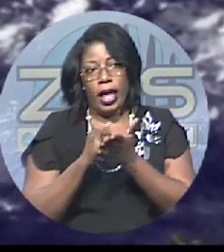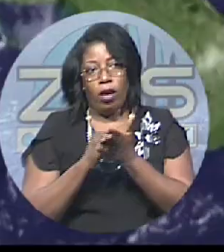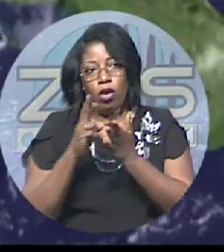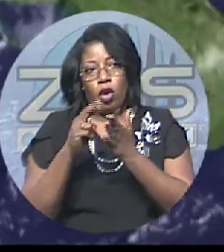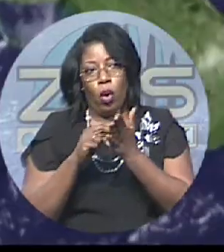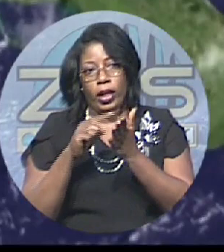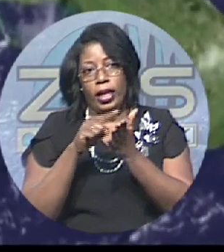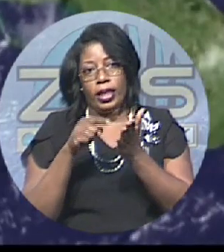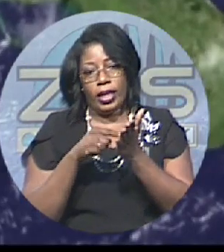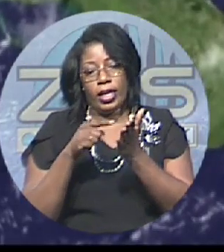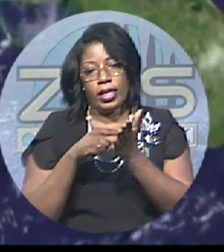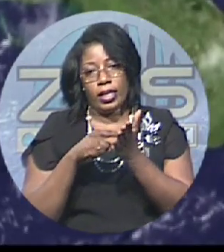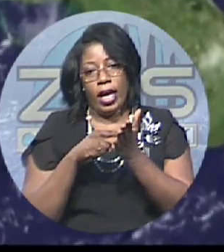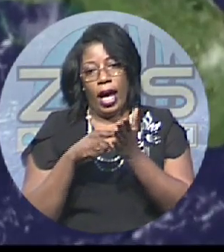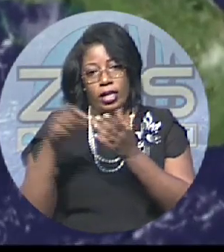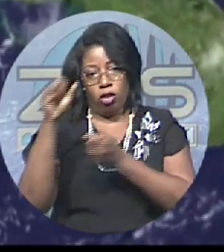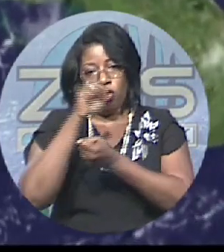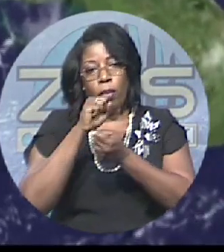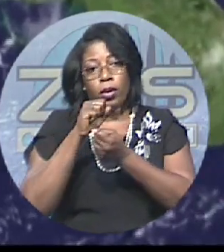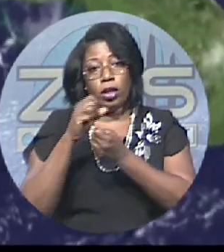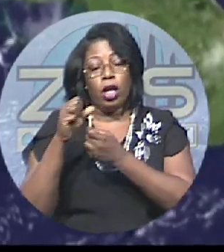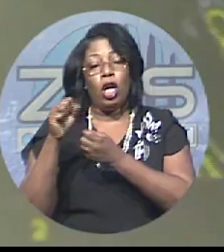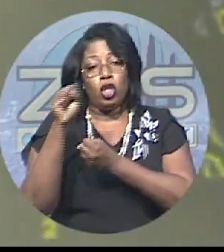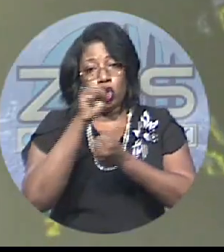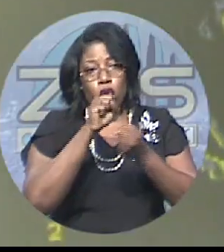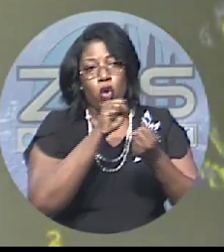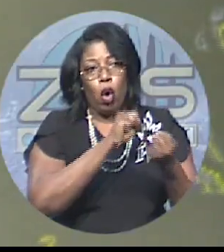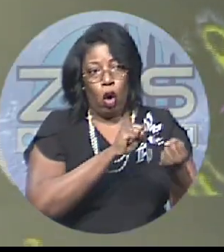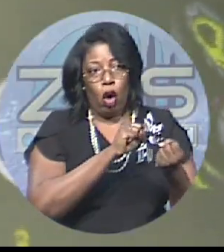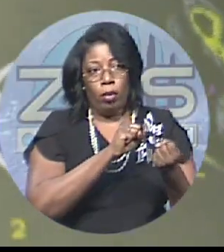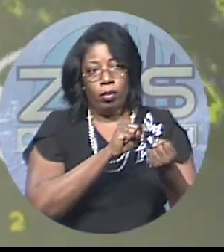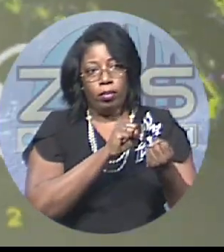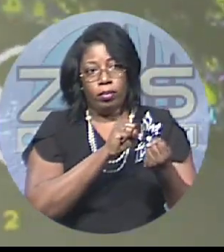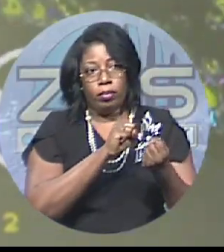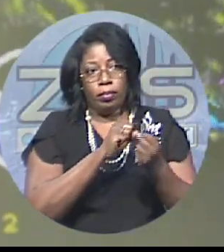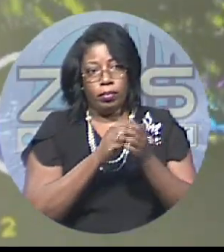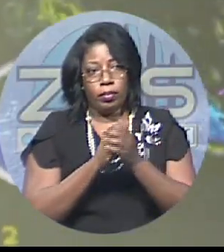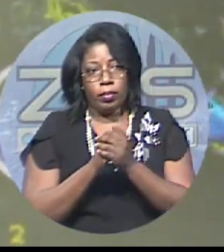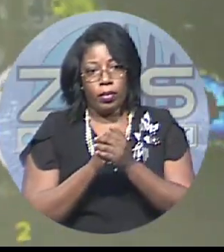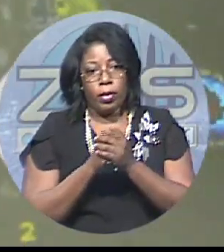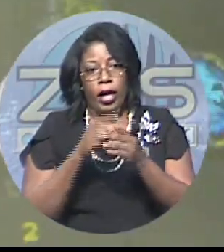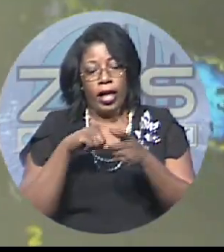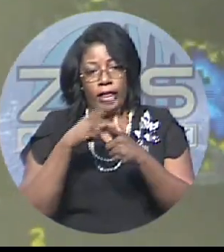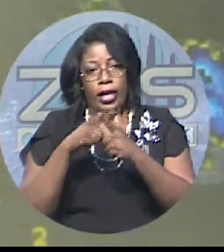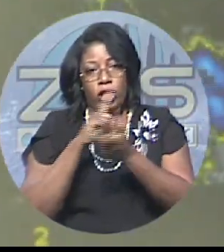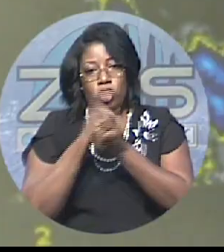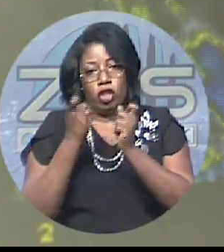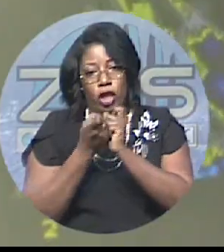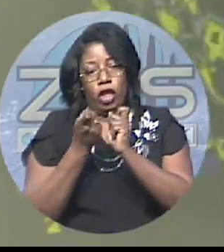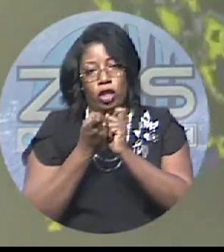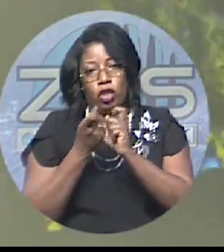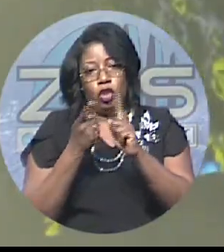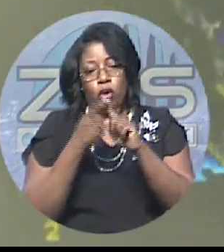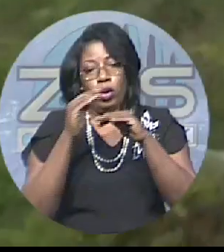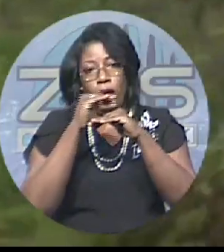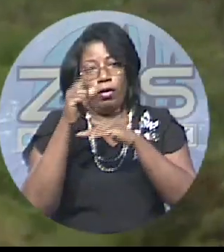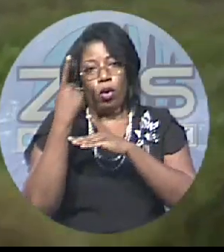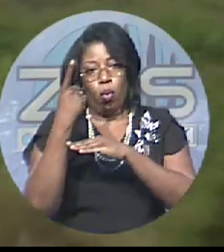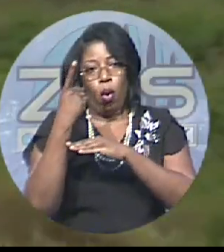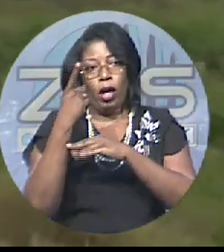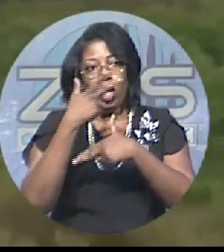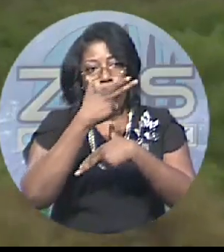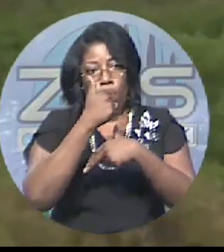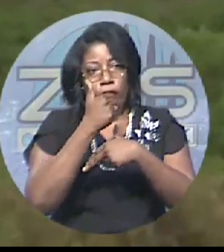Joaquin as a tropical depression, then into a tropical storm, and it ballooned into a Category 1 hurricane in a matter of hours